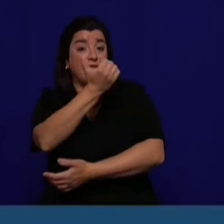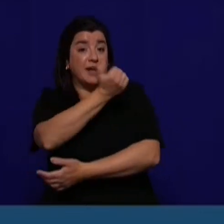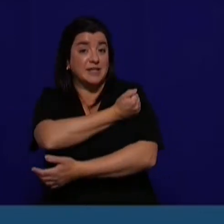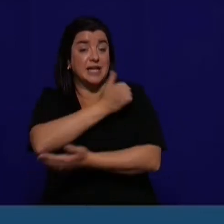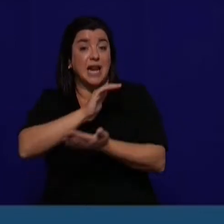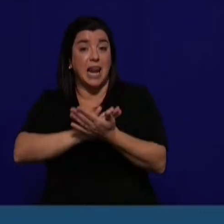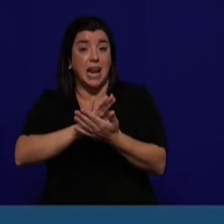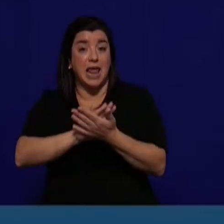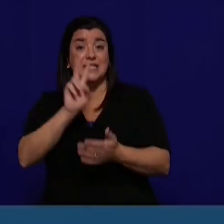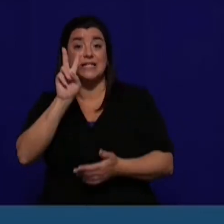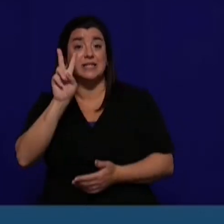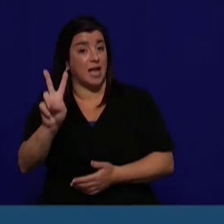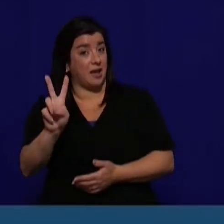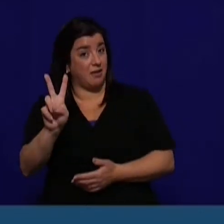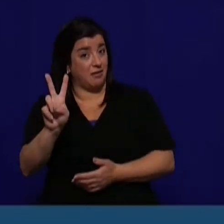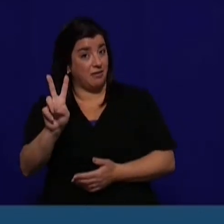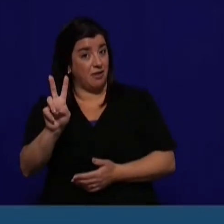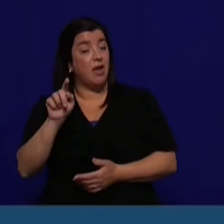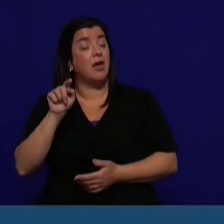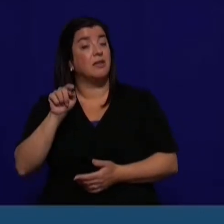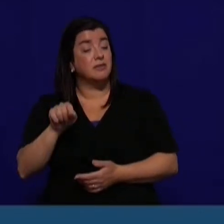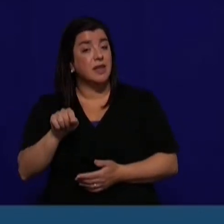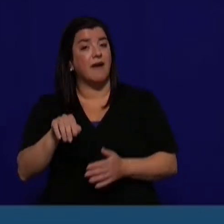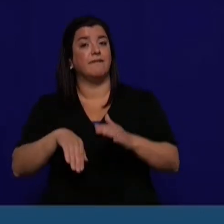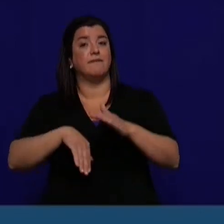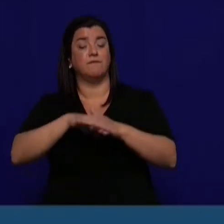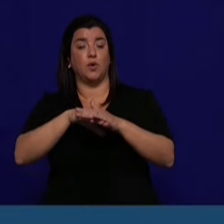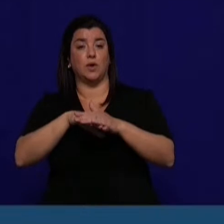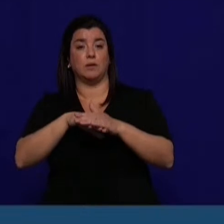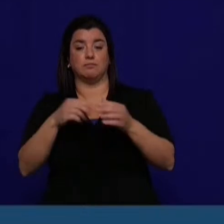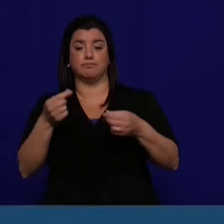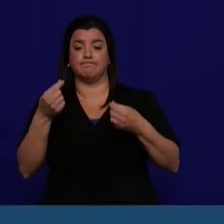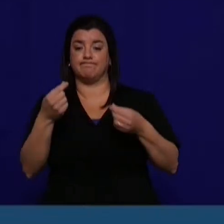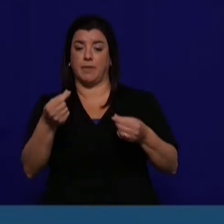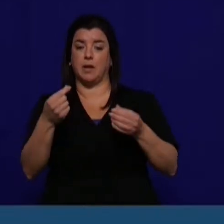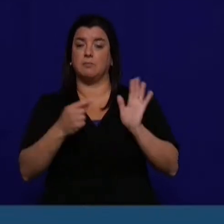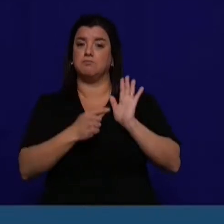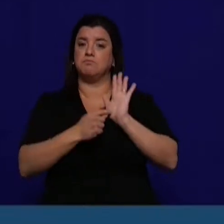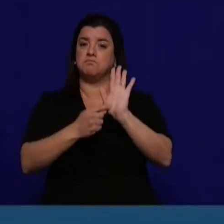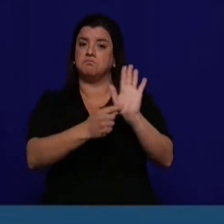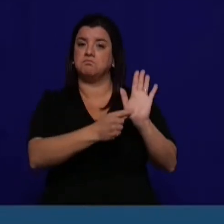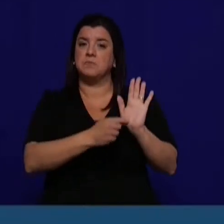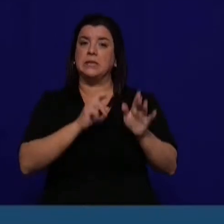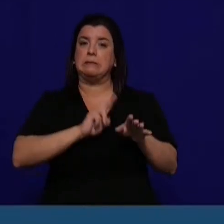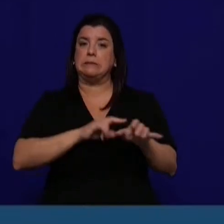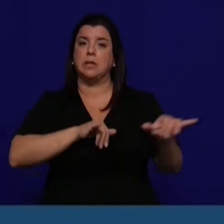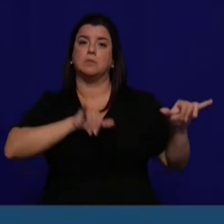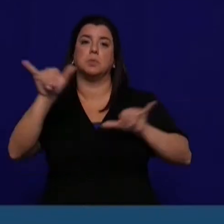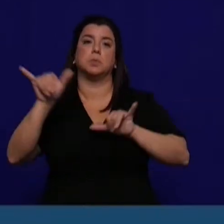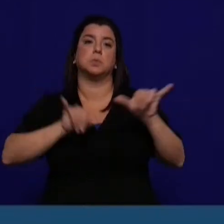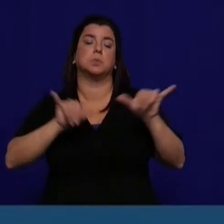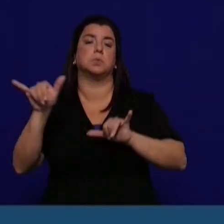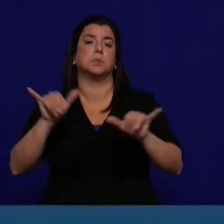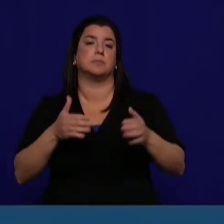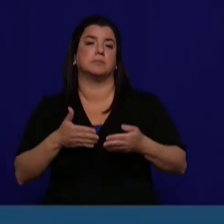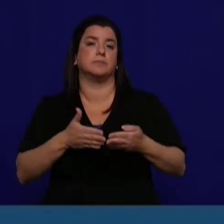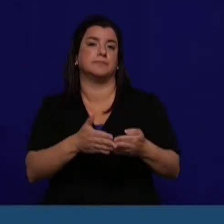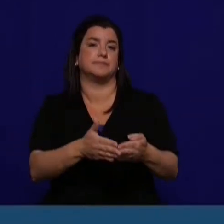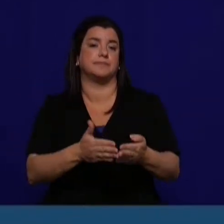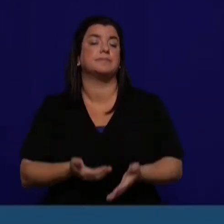tat-tilqima hemmhekk huma jkollhom koll iċ-ċertifikat li bih huma jkun jistgħu wkoll jivvjaġġaw. Ġifieri hemmhekk aħna għandna